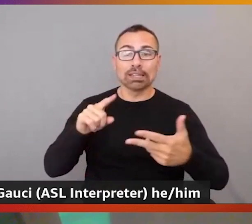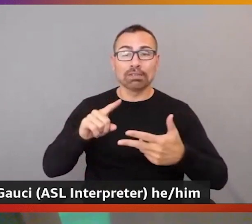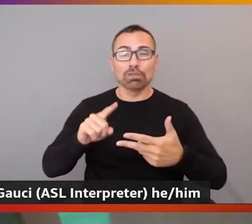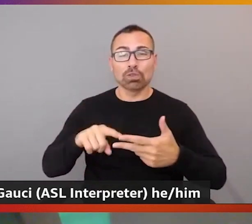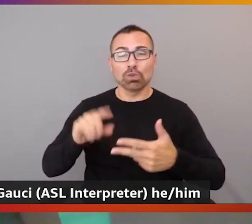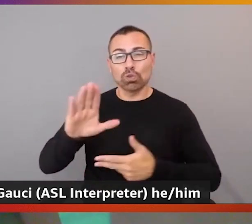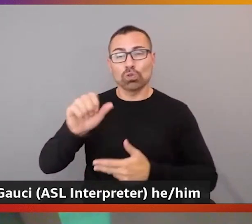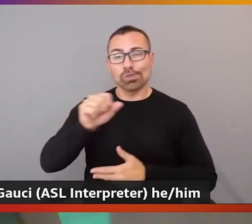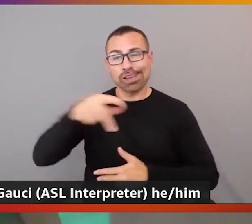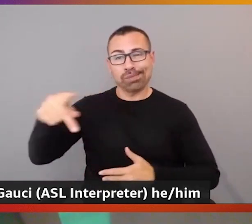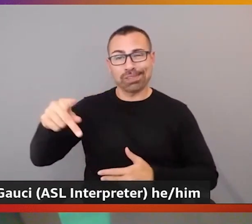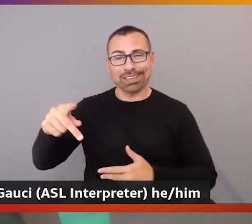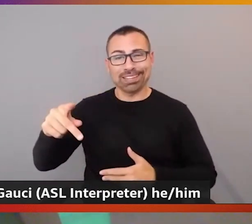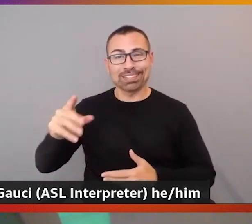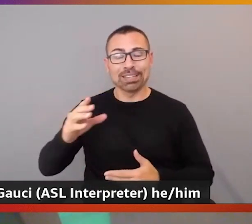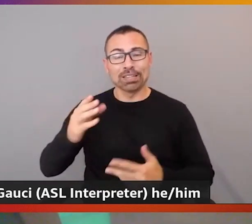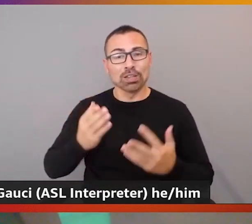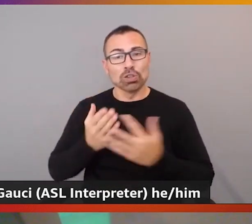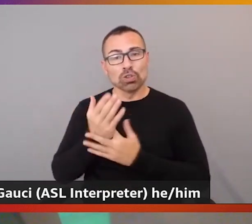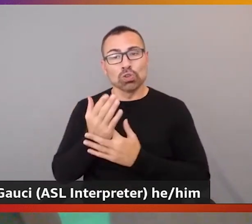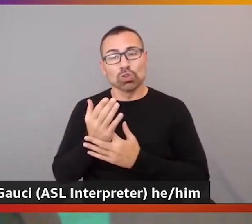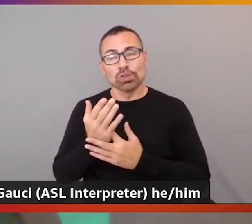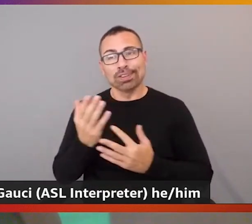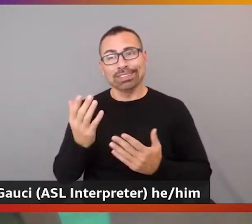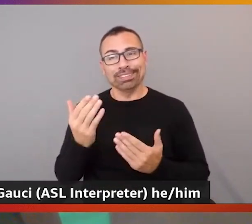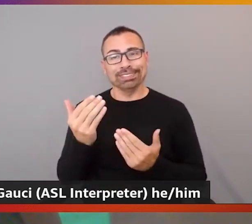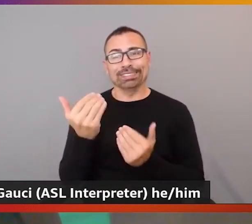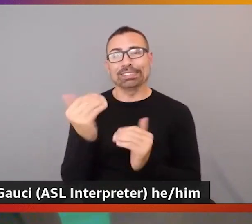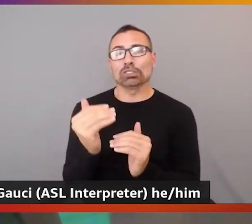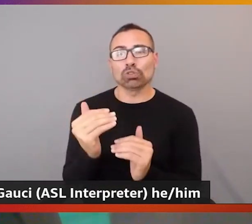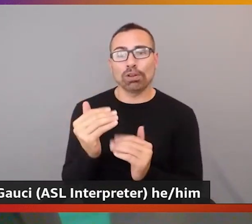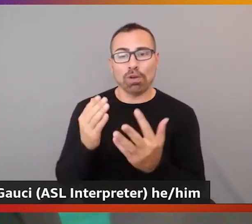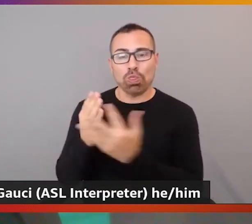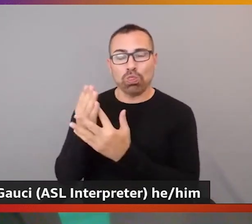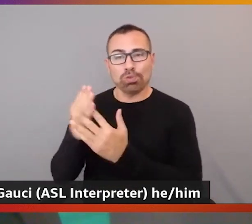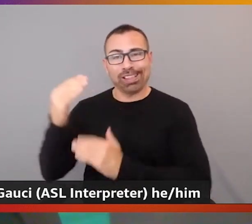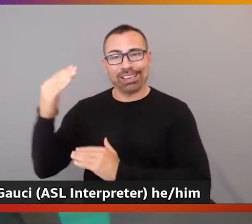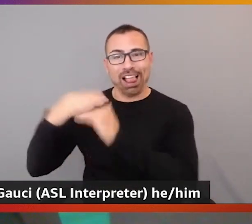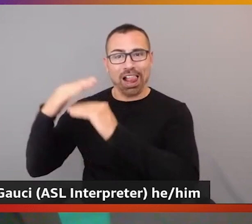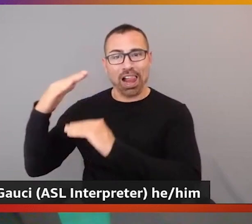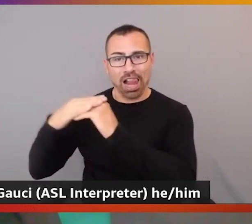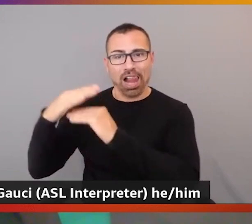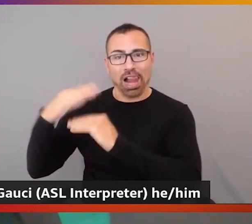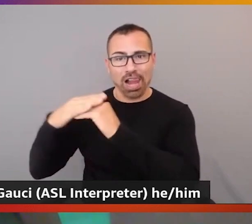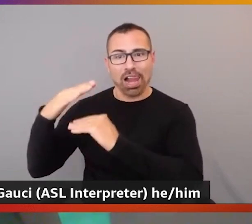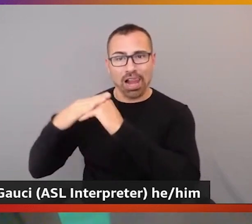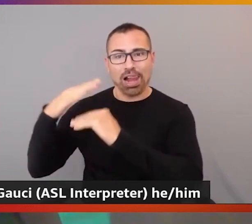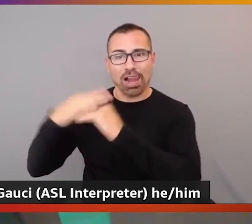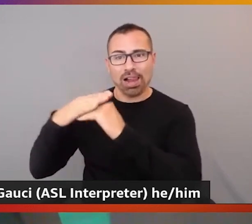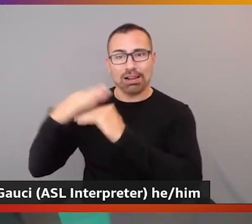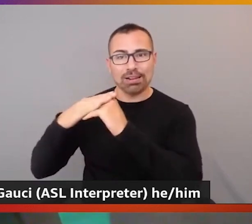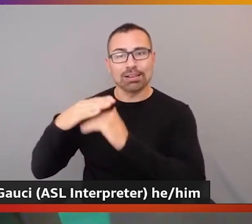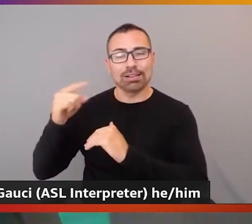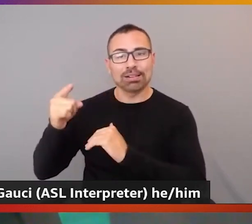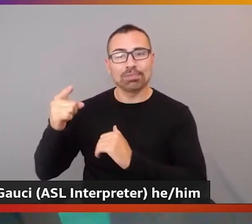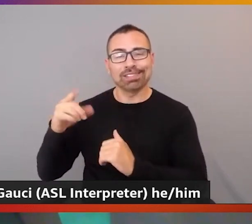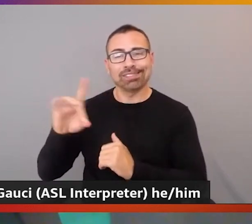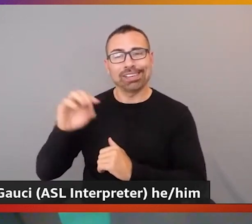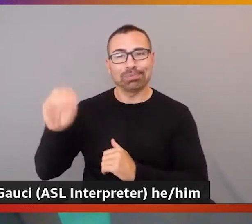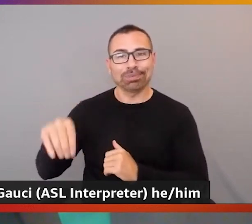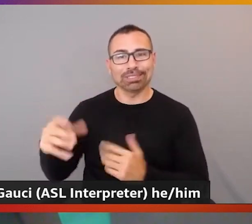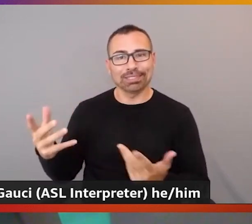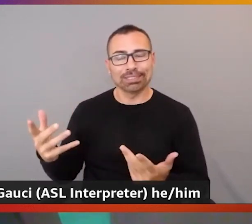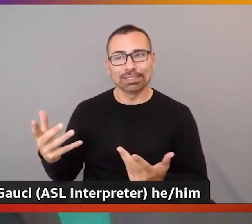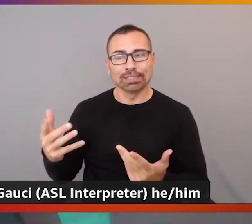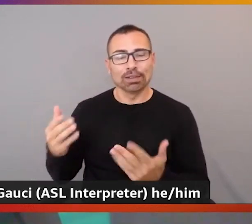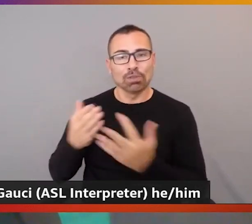throughput constrained, right? For example, if you're hitting the limits of what your bursting throughput can provide, let's say 80% of the